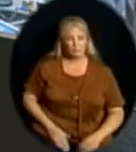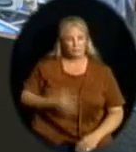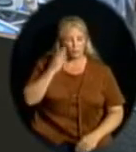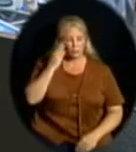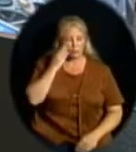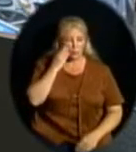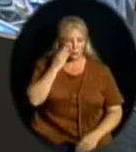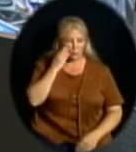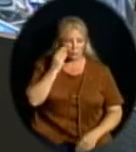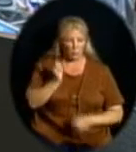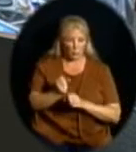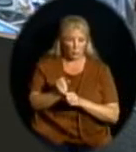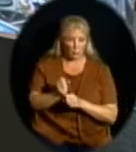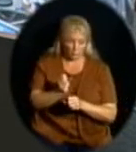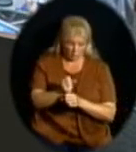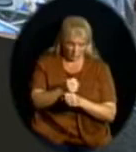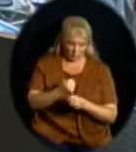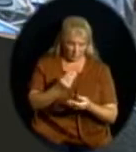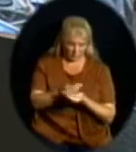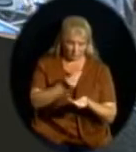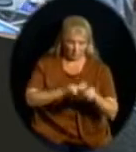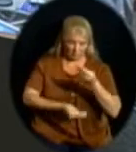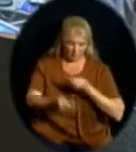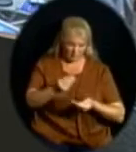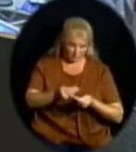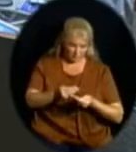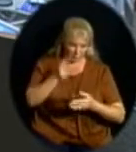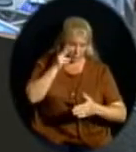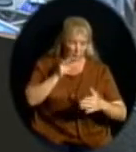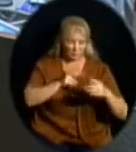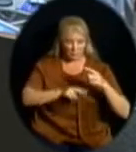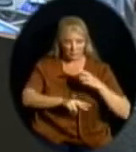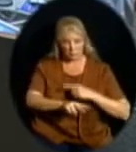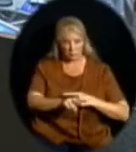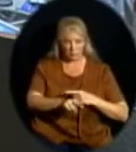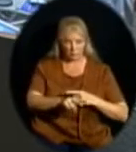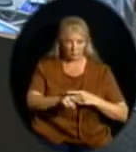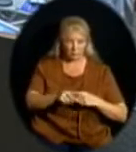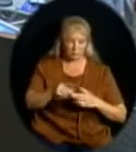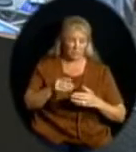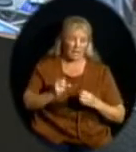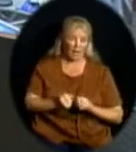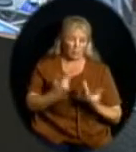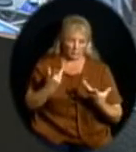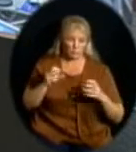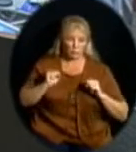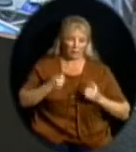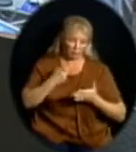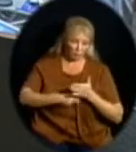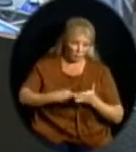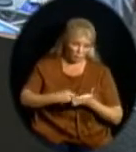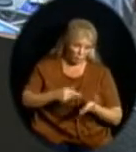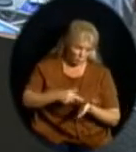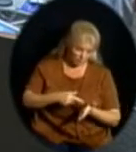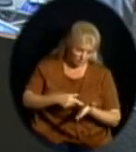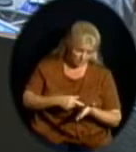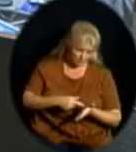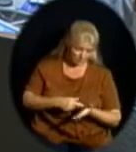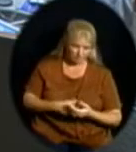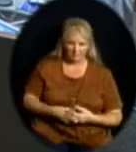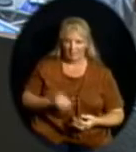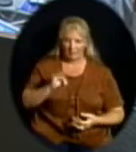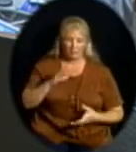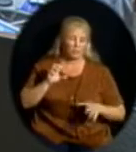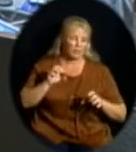determine what salary increases we can afford, so to speak, what additional teachers we can afford, what new programs we